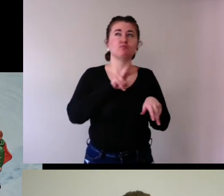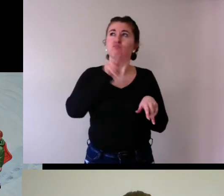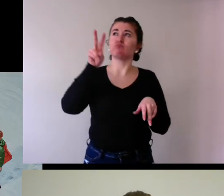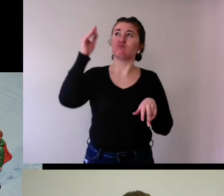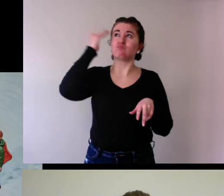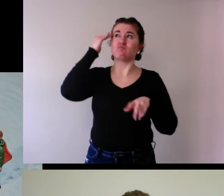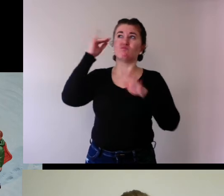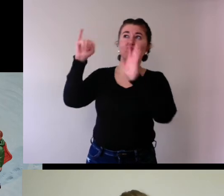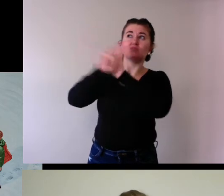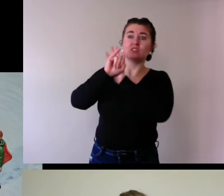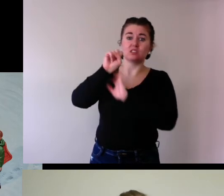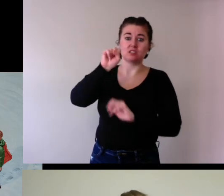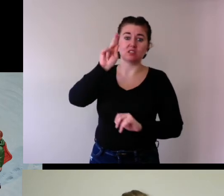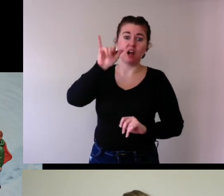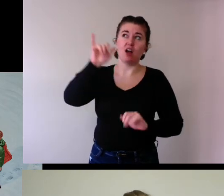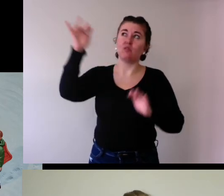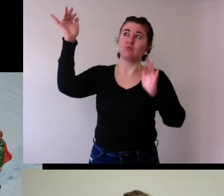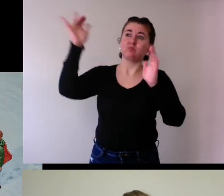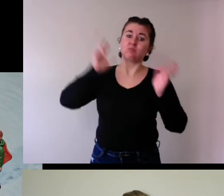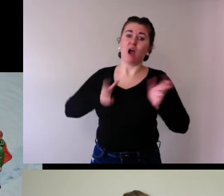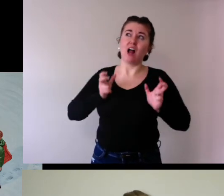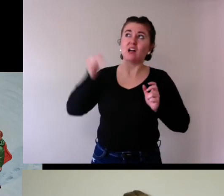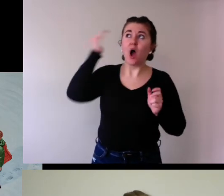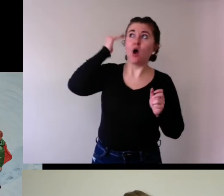Can you?